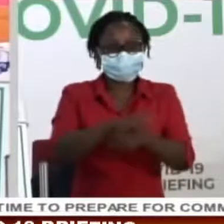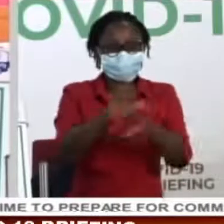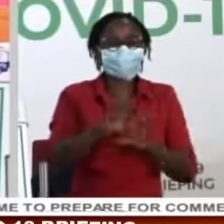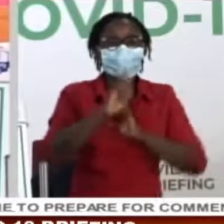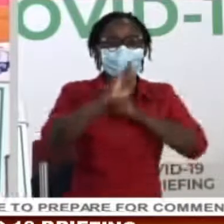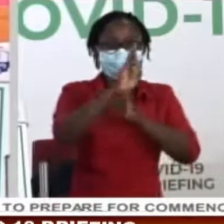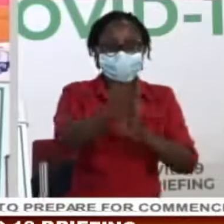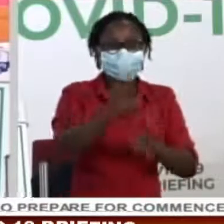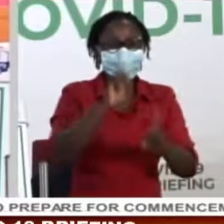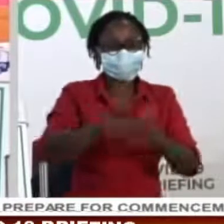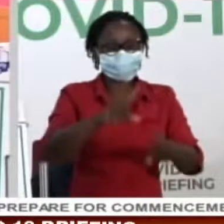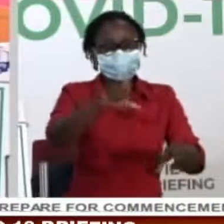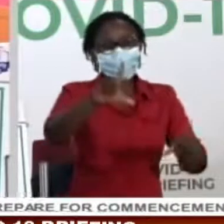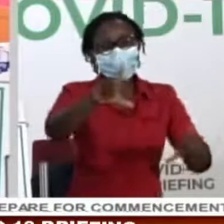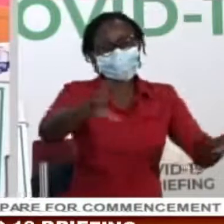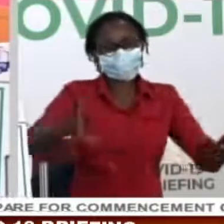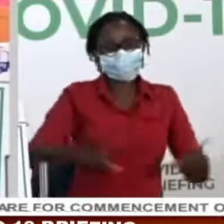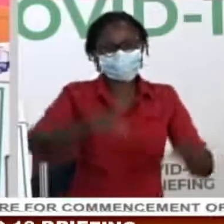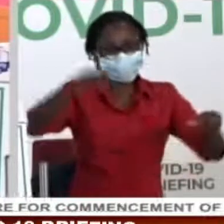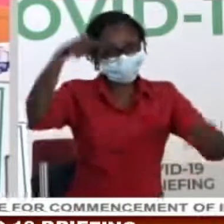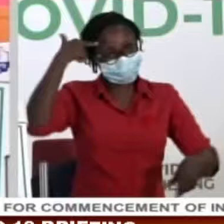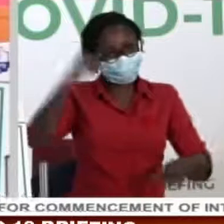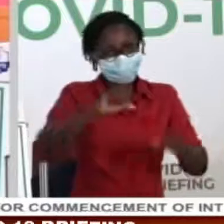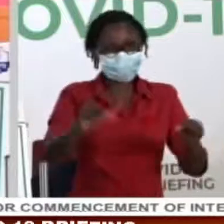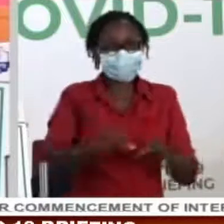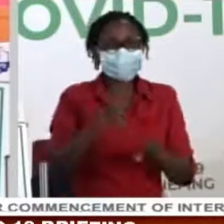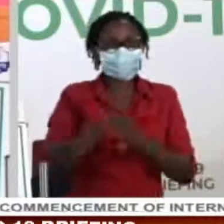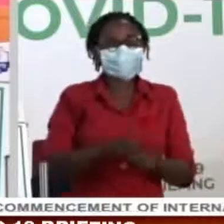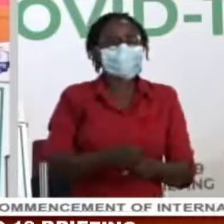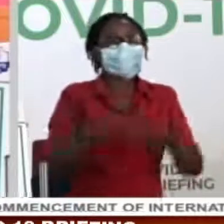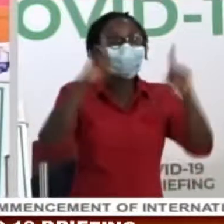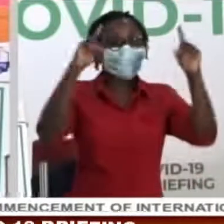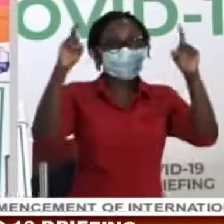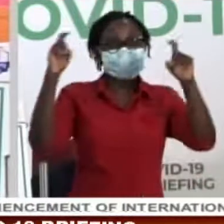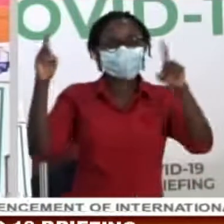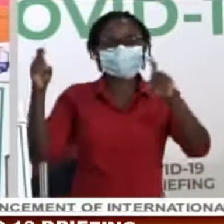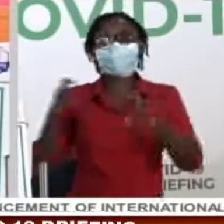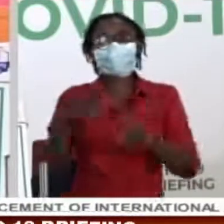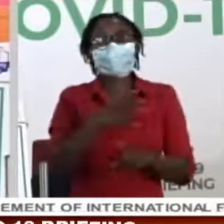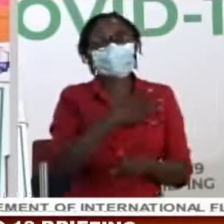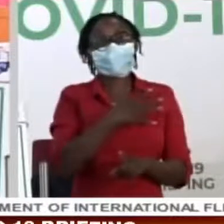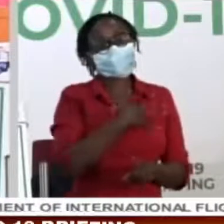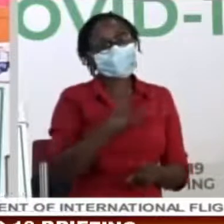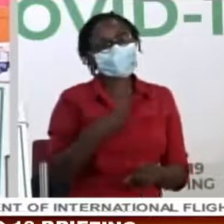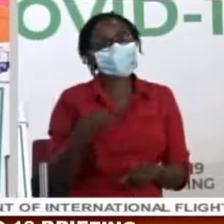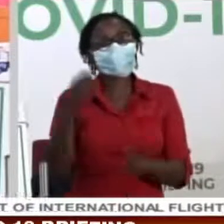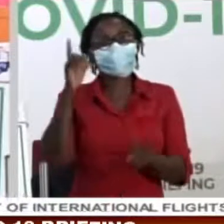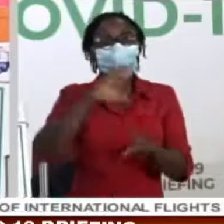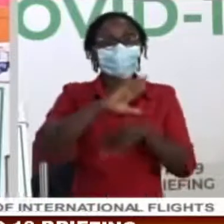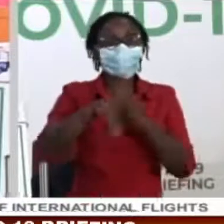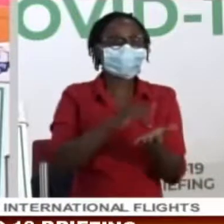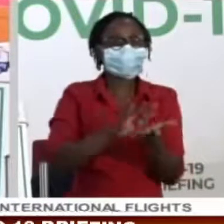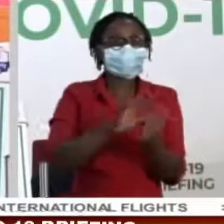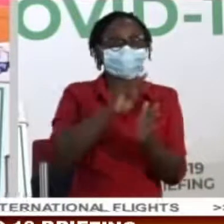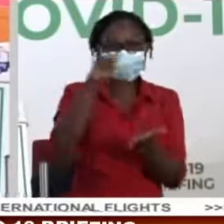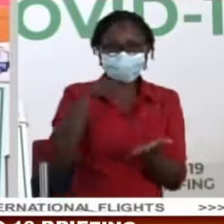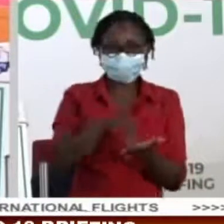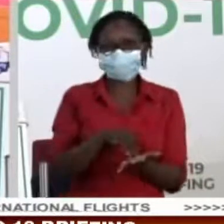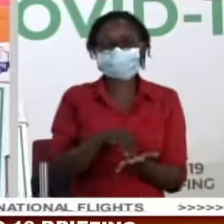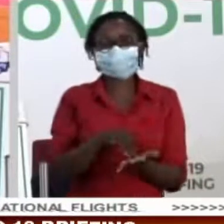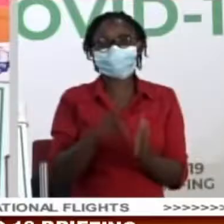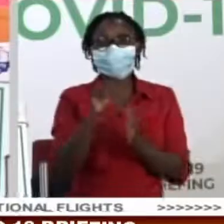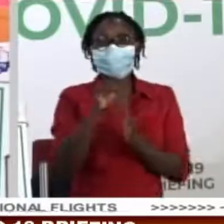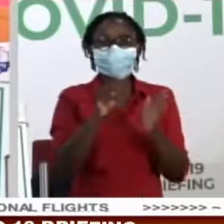to LGAs with sample collection, holding rooms, oxygen treatment centers, etc.